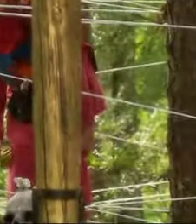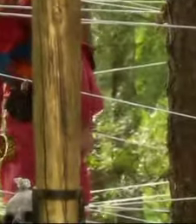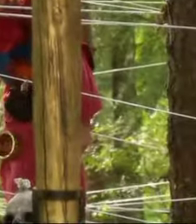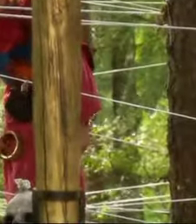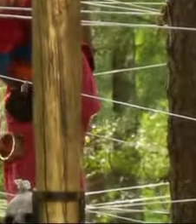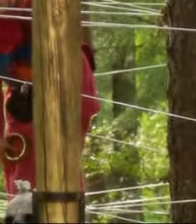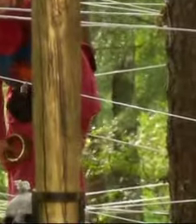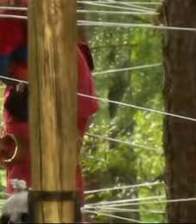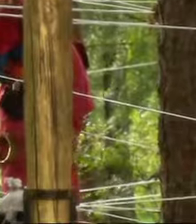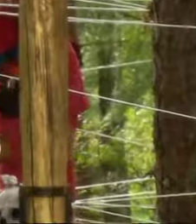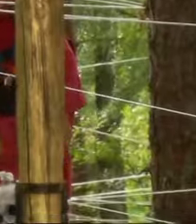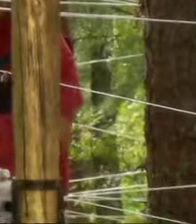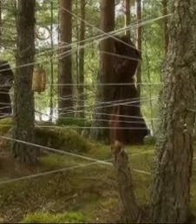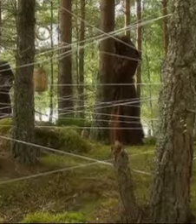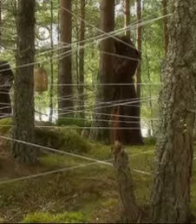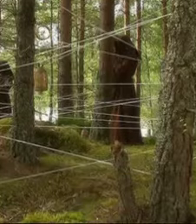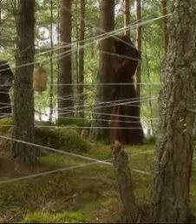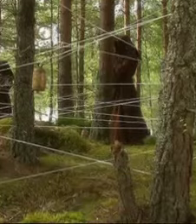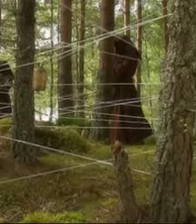All right.